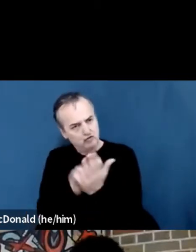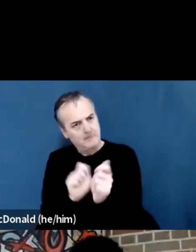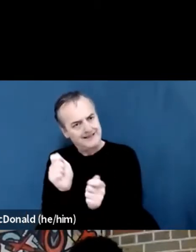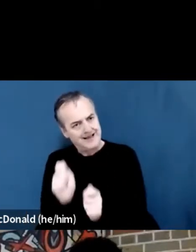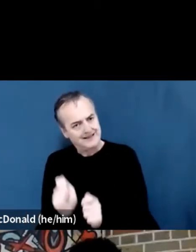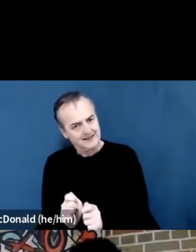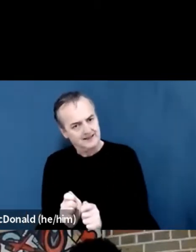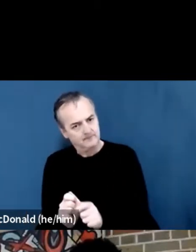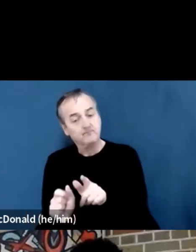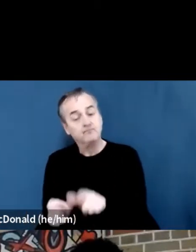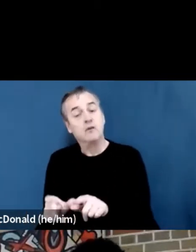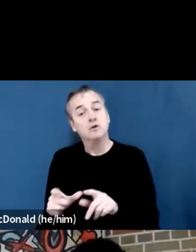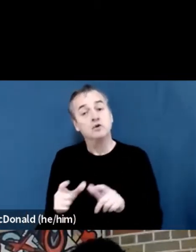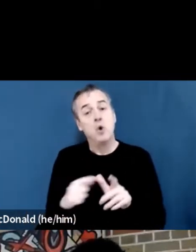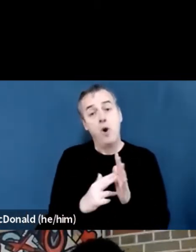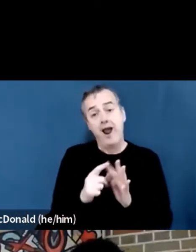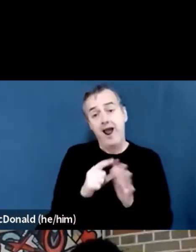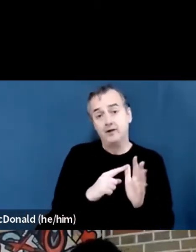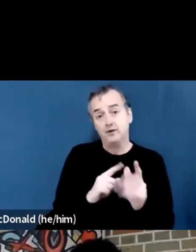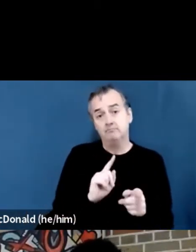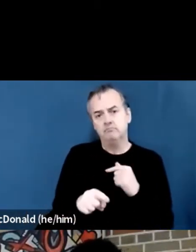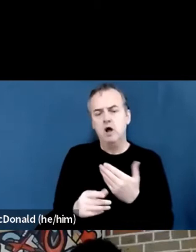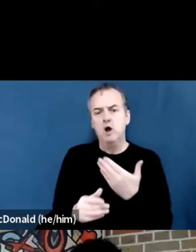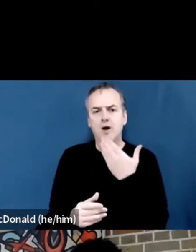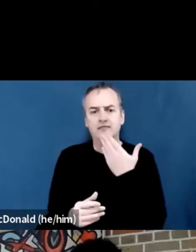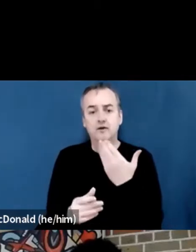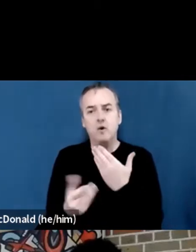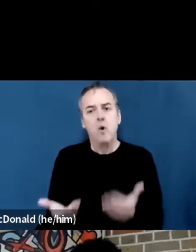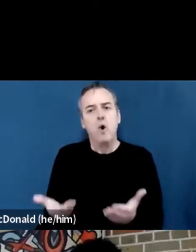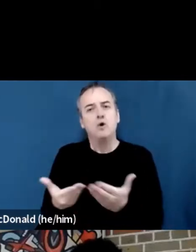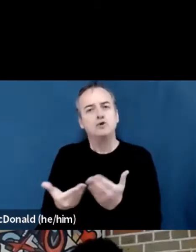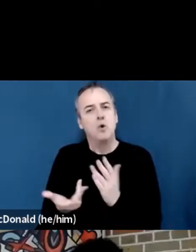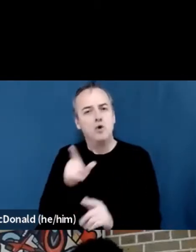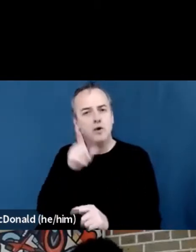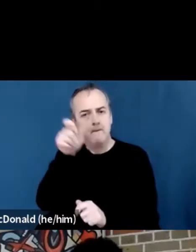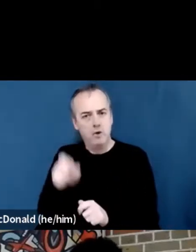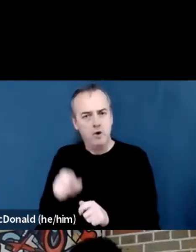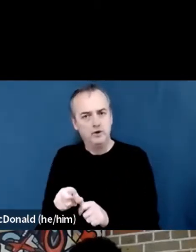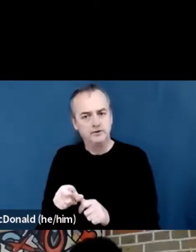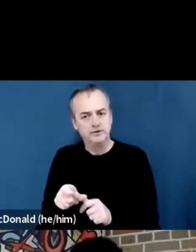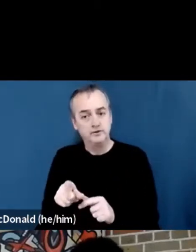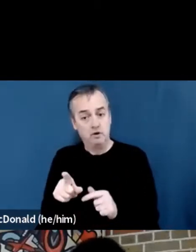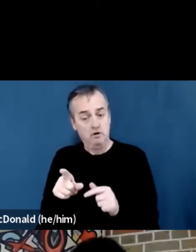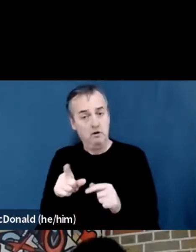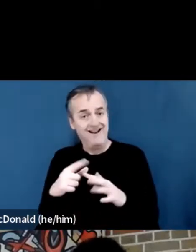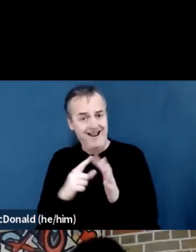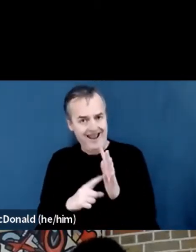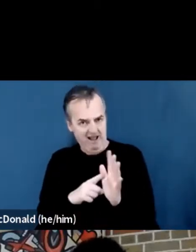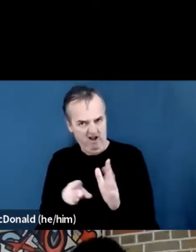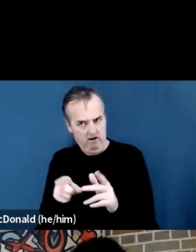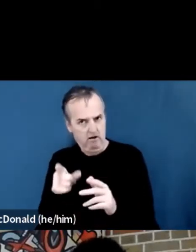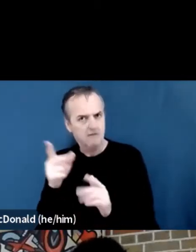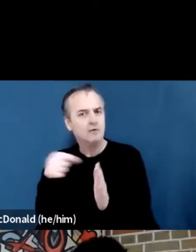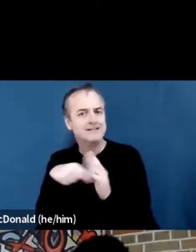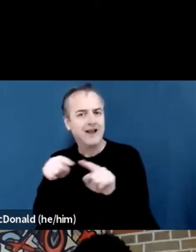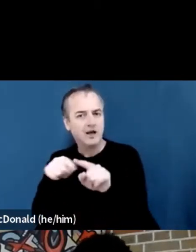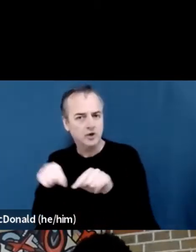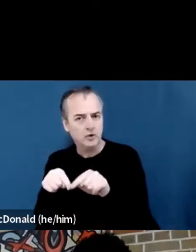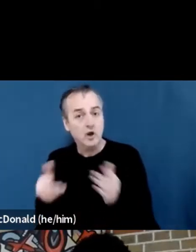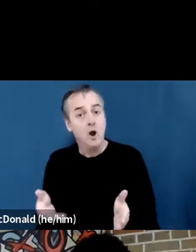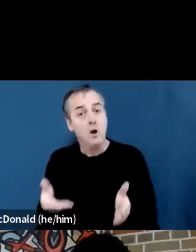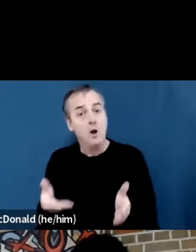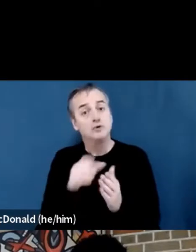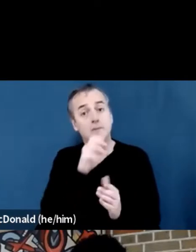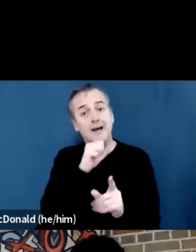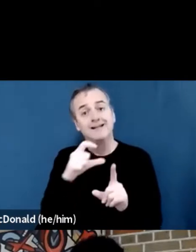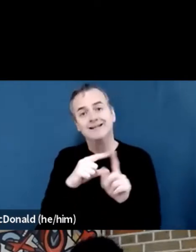Fantastic, thanks, Doug. Great. So we're joined today by both Ella and David. Now, Ella and David have both worked with